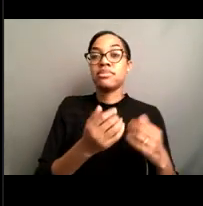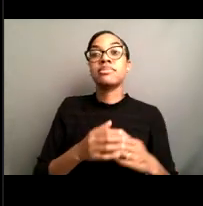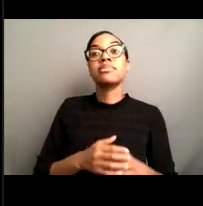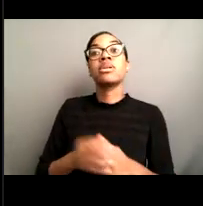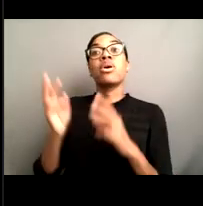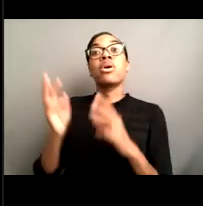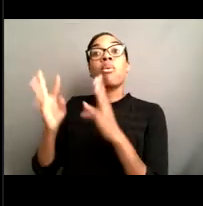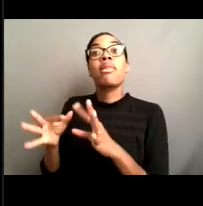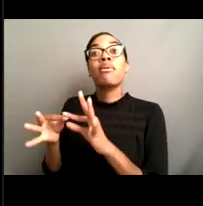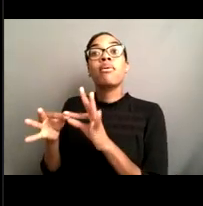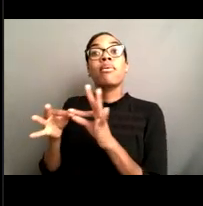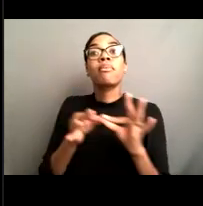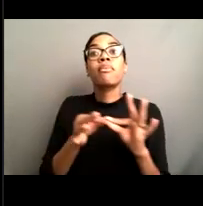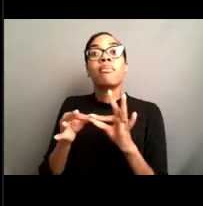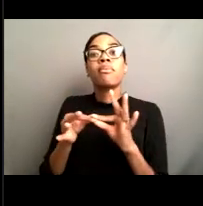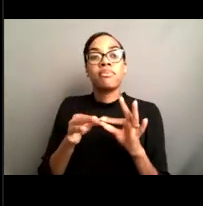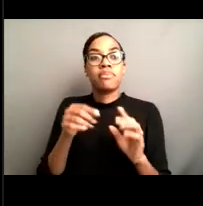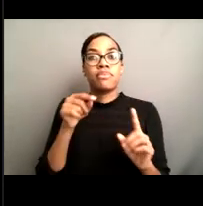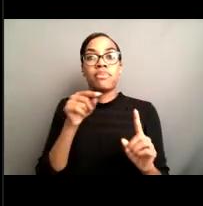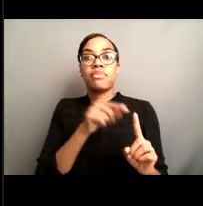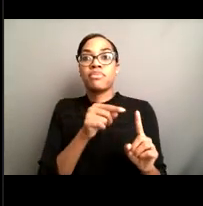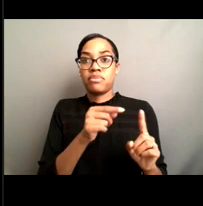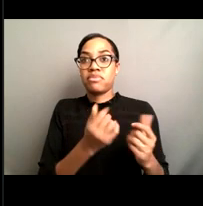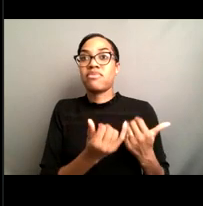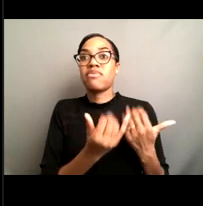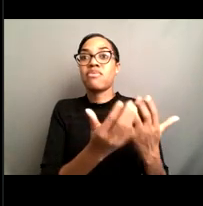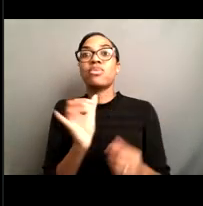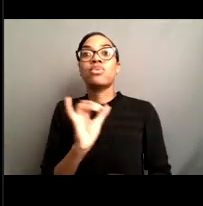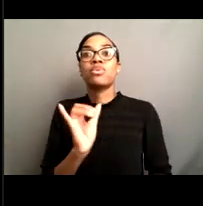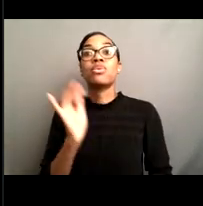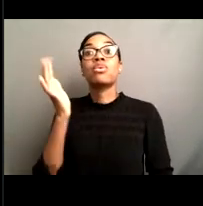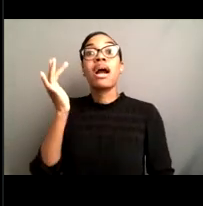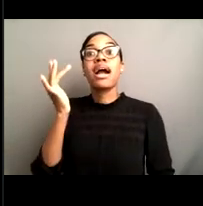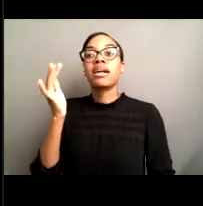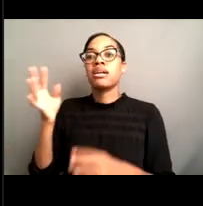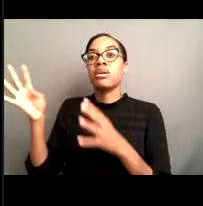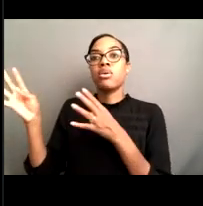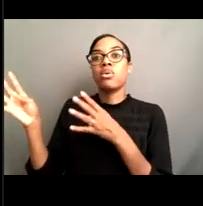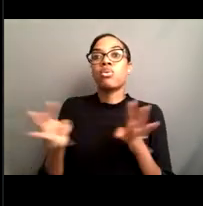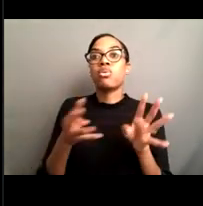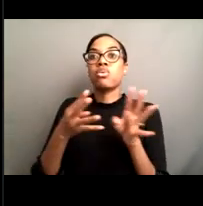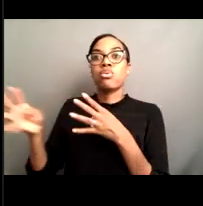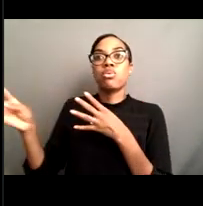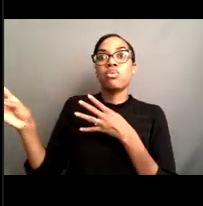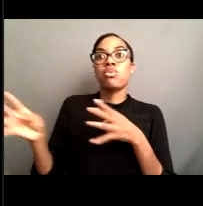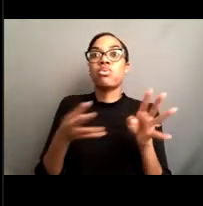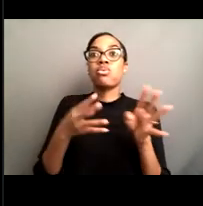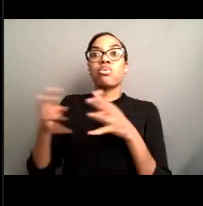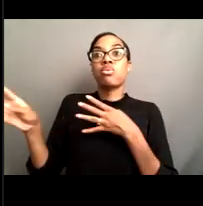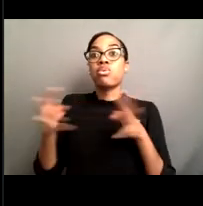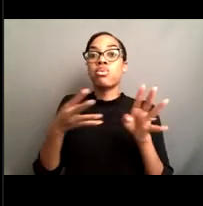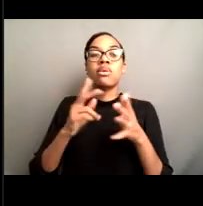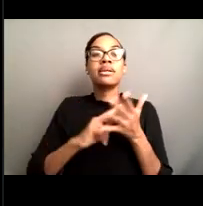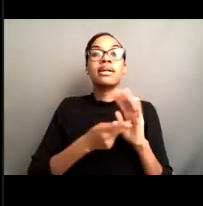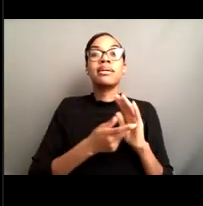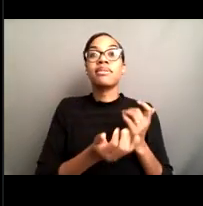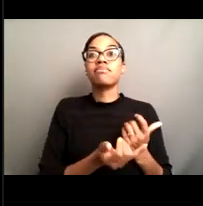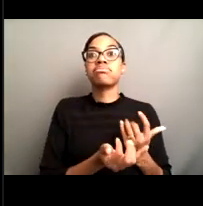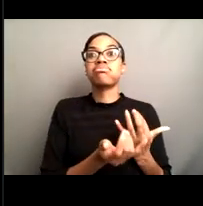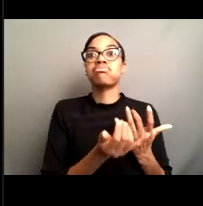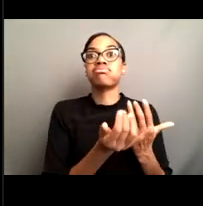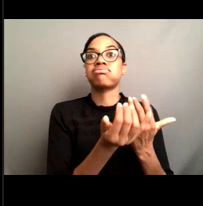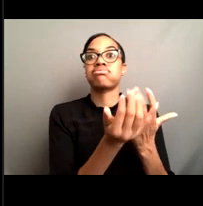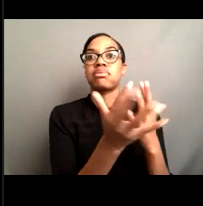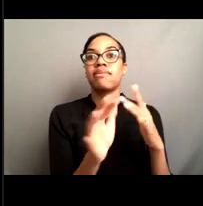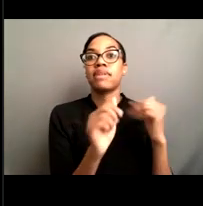the fire. And it can actually depend upon, if the weather is a certain way, it can make the fire grow really quickly, or it can actually help put the fire